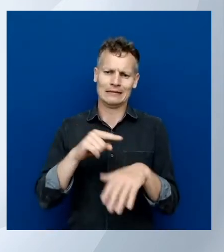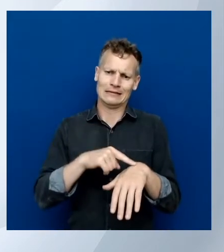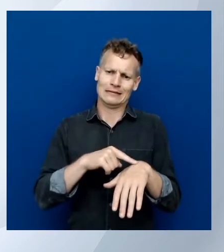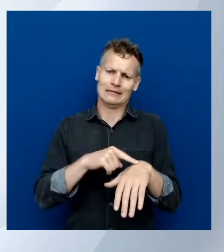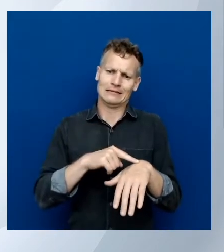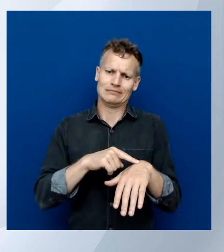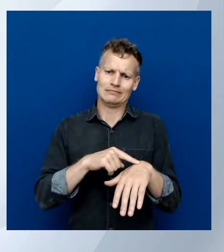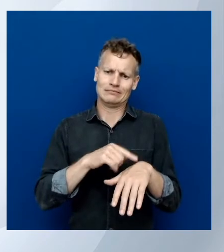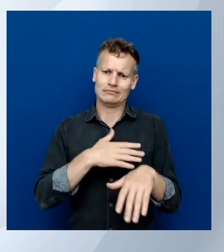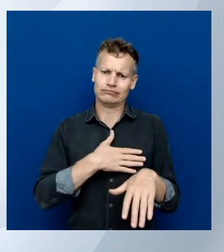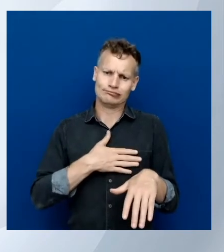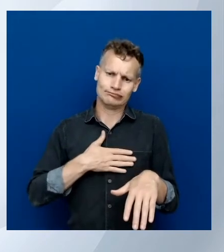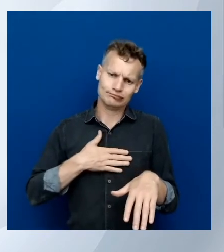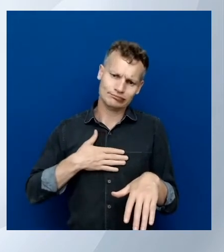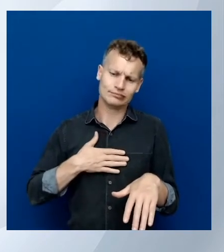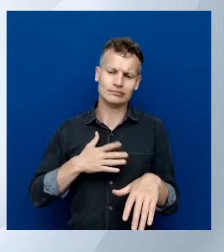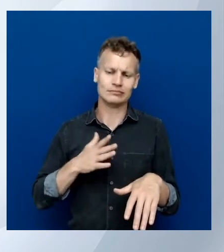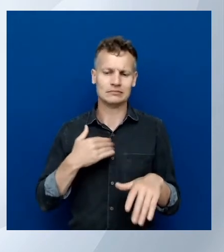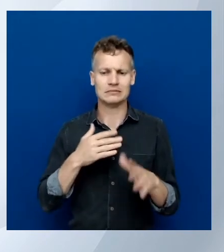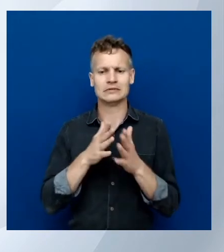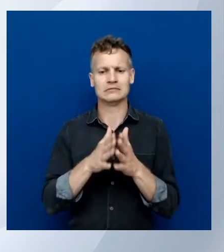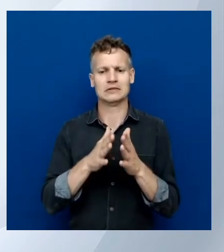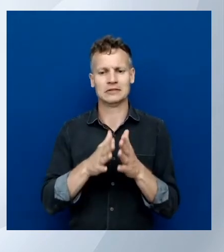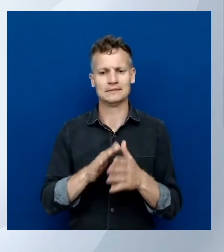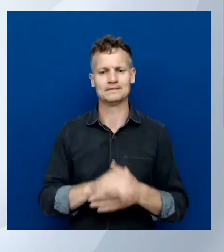that is if we